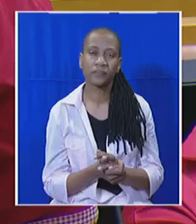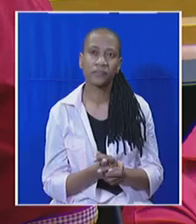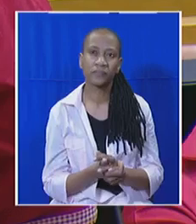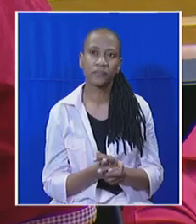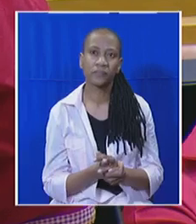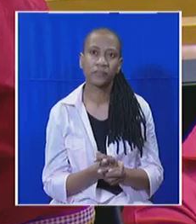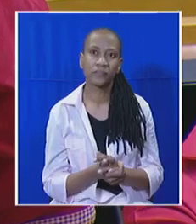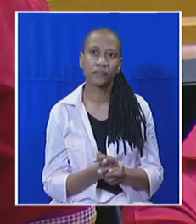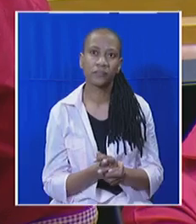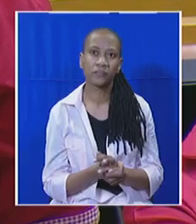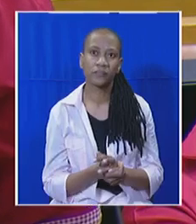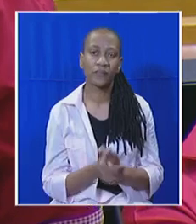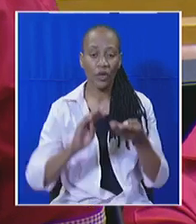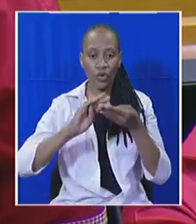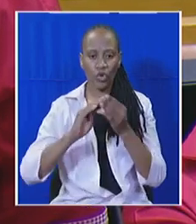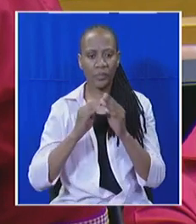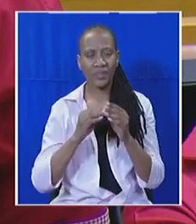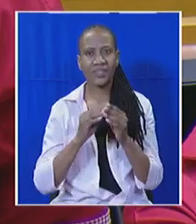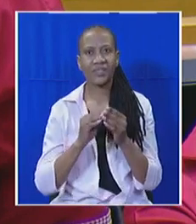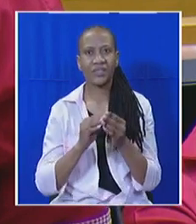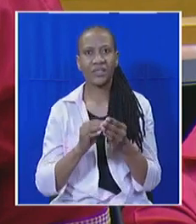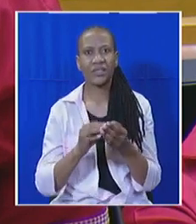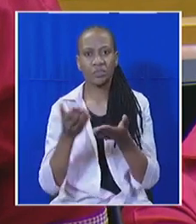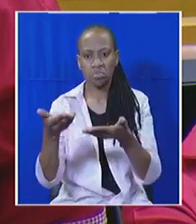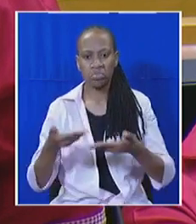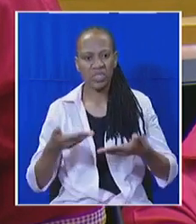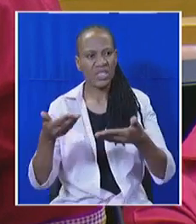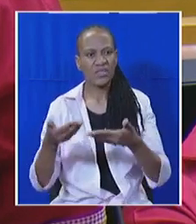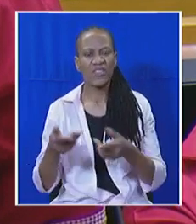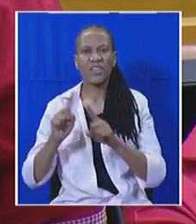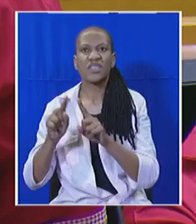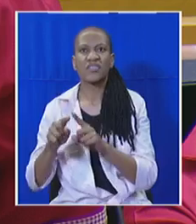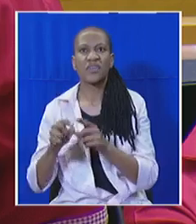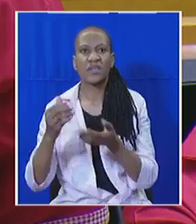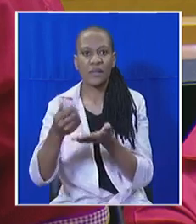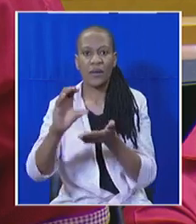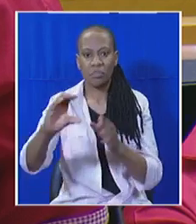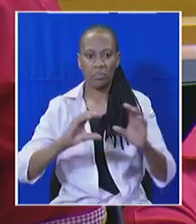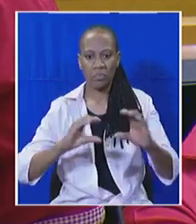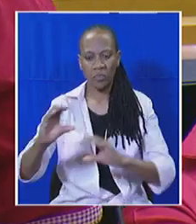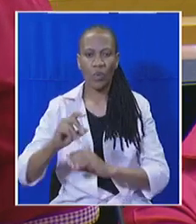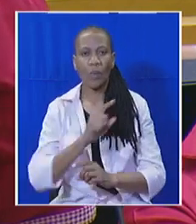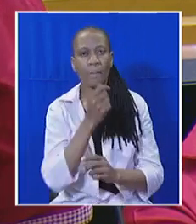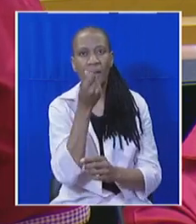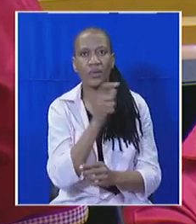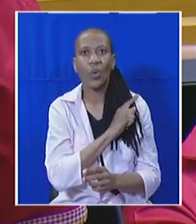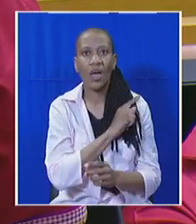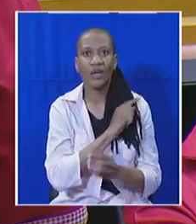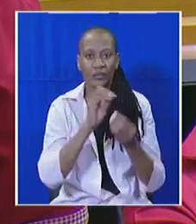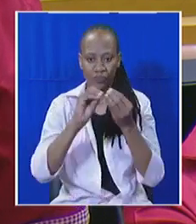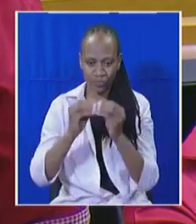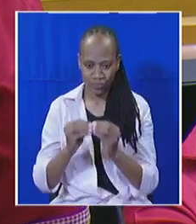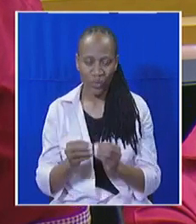Ledich community received donations from Sun City and Wesizwe Mine, respectively, to repair and maintain the aging